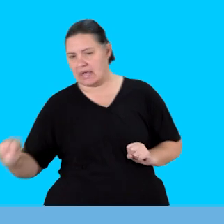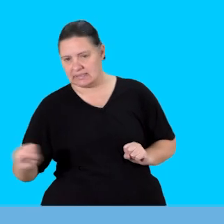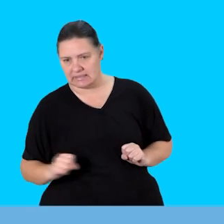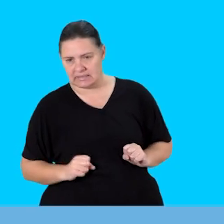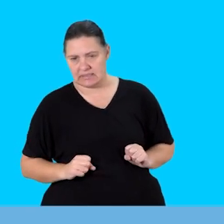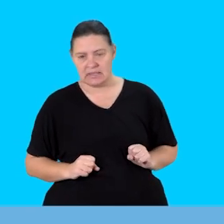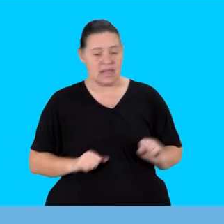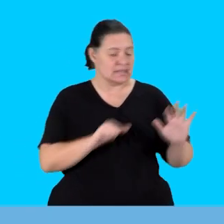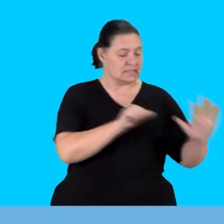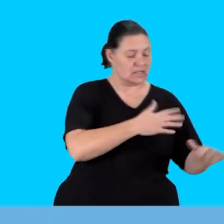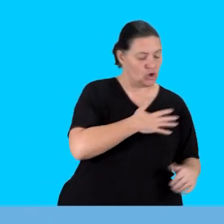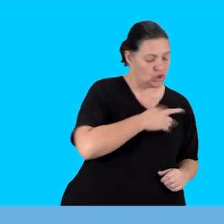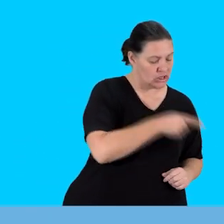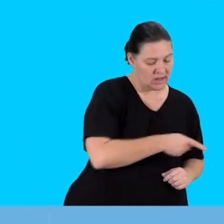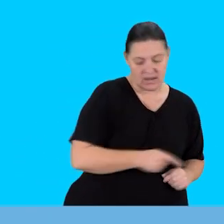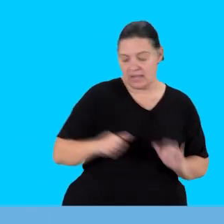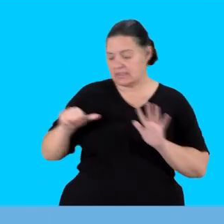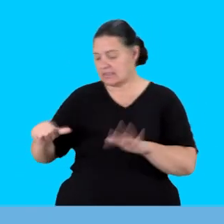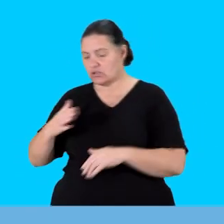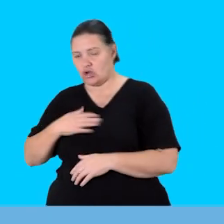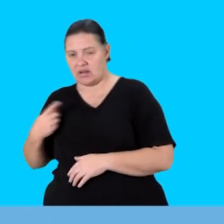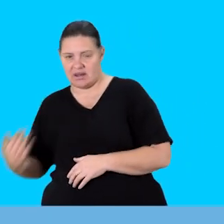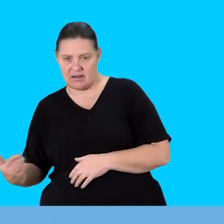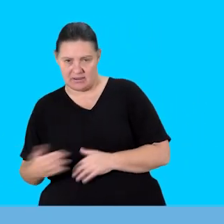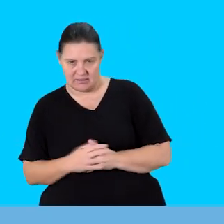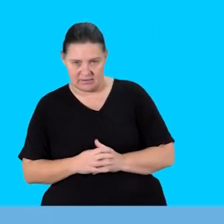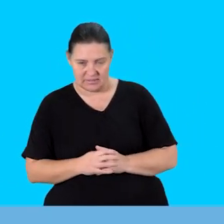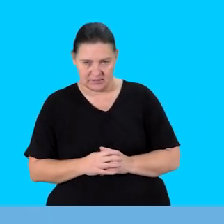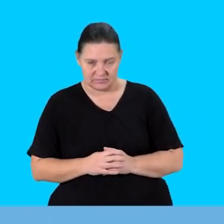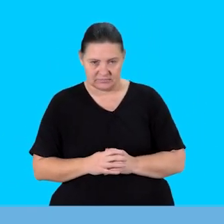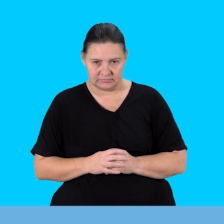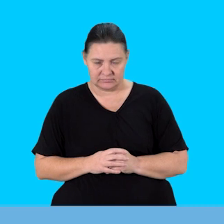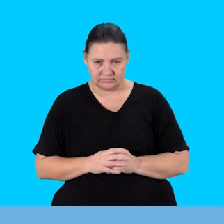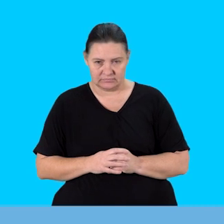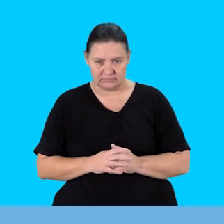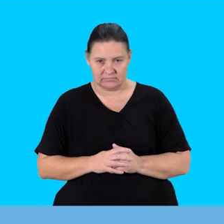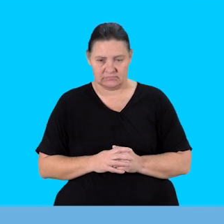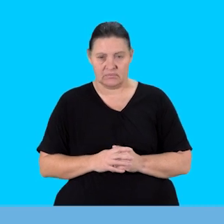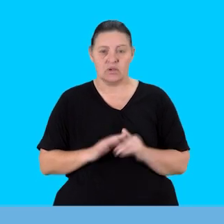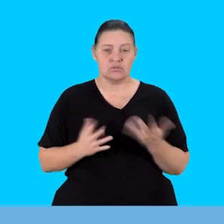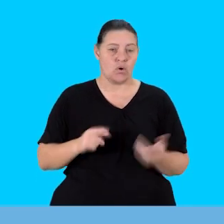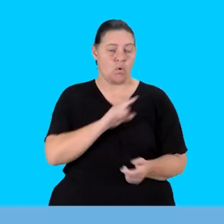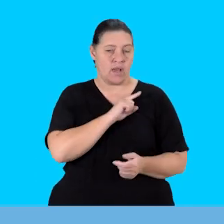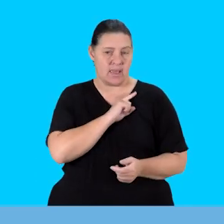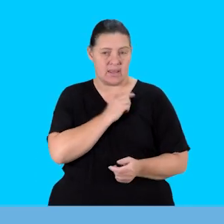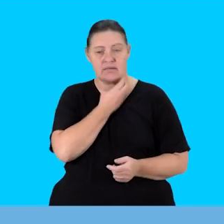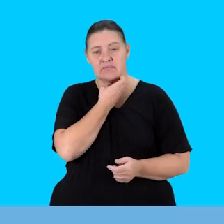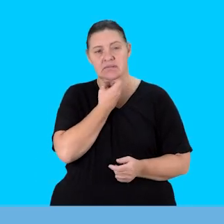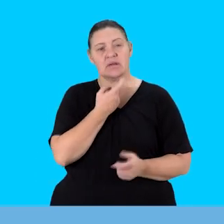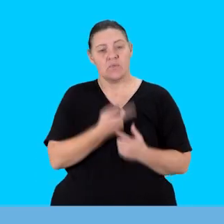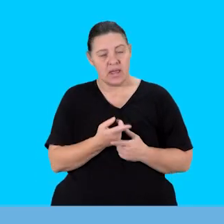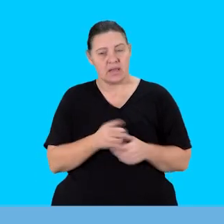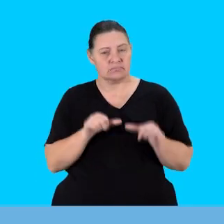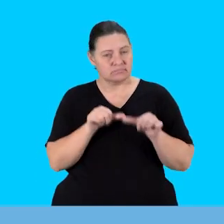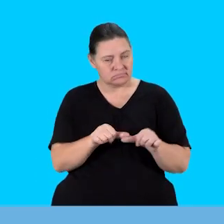on the right-hand side. 6 oxygens on the left-hand side, 6 oxygen on the right-hand side. So because we have